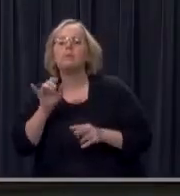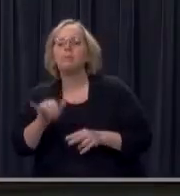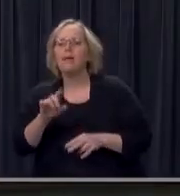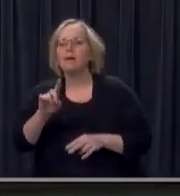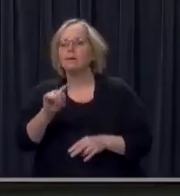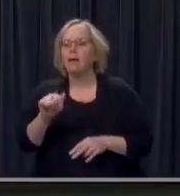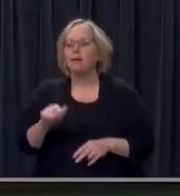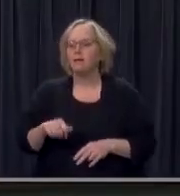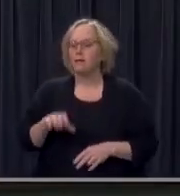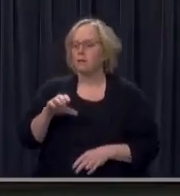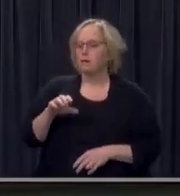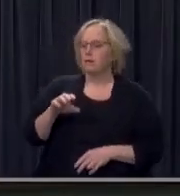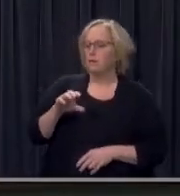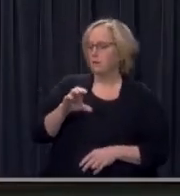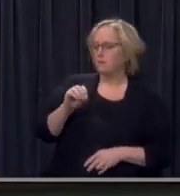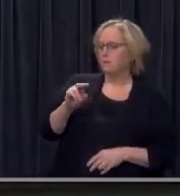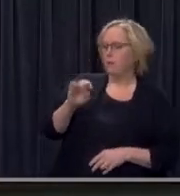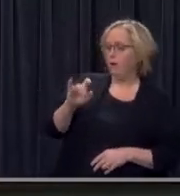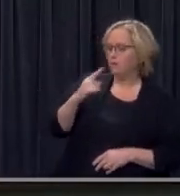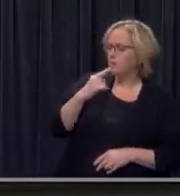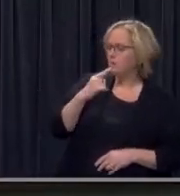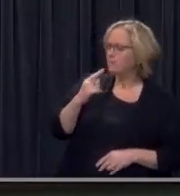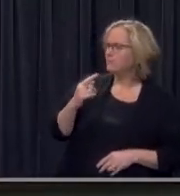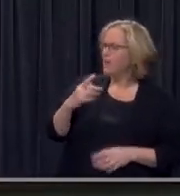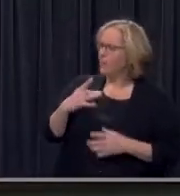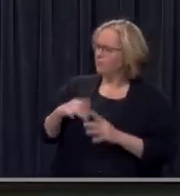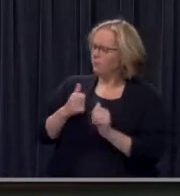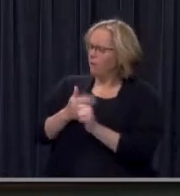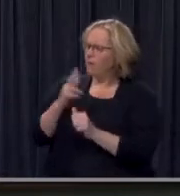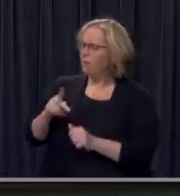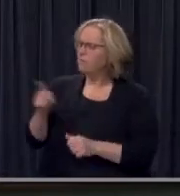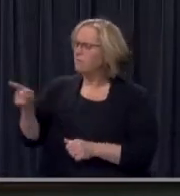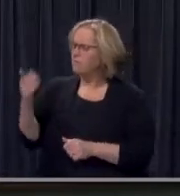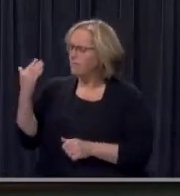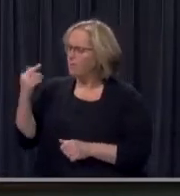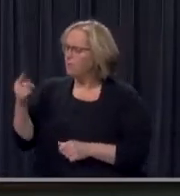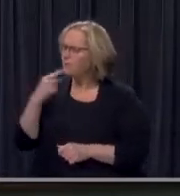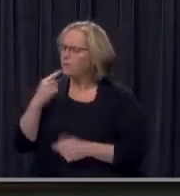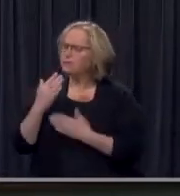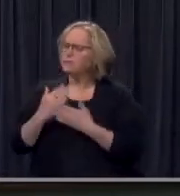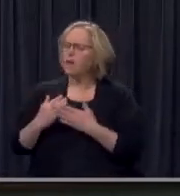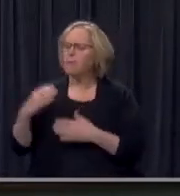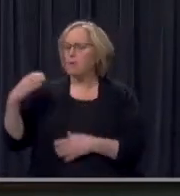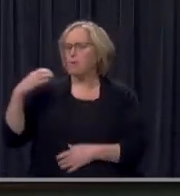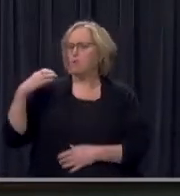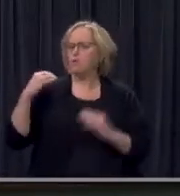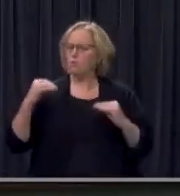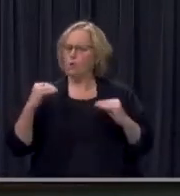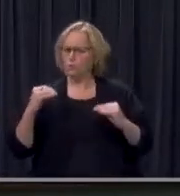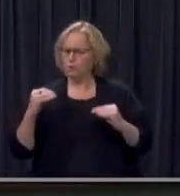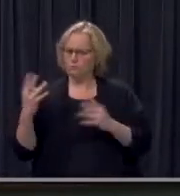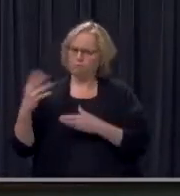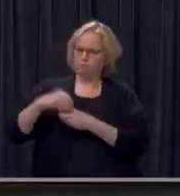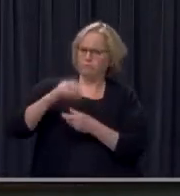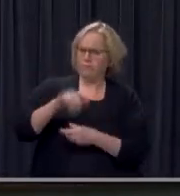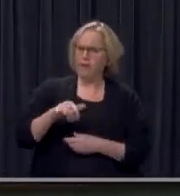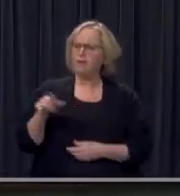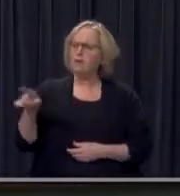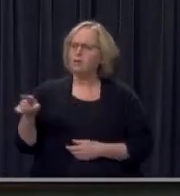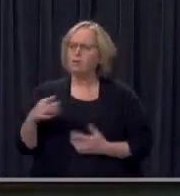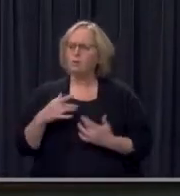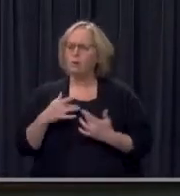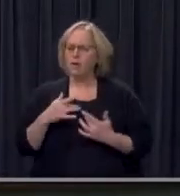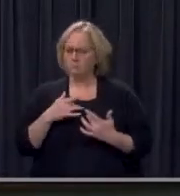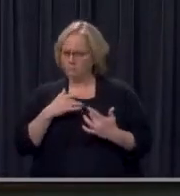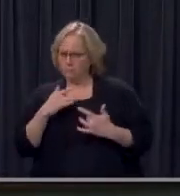like to follow up because when we had spoken before, you said there was some coaching that comes with some of this as well, right? You had expressed some concerns